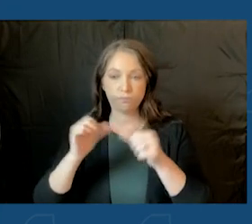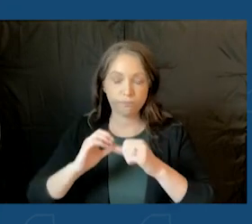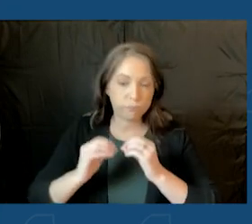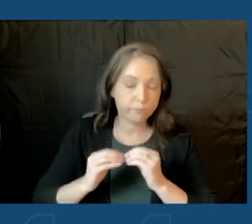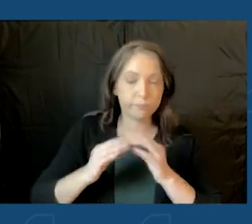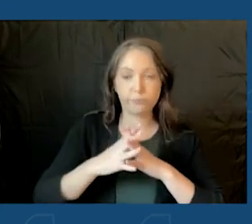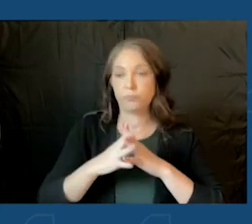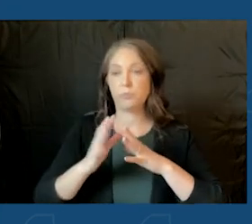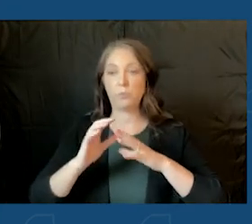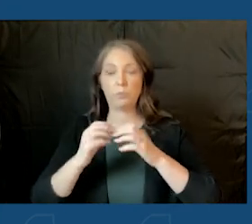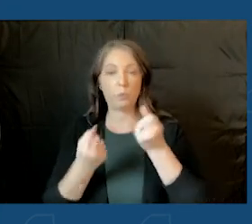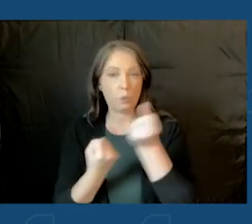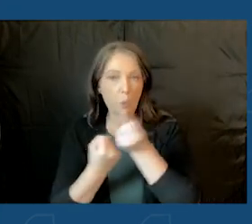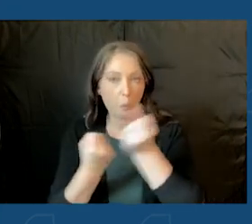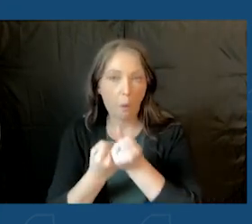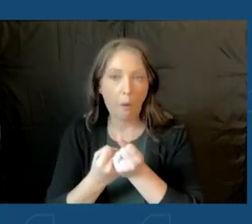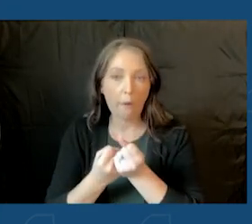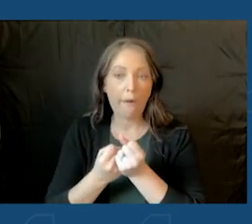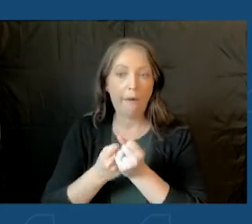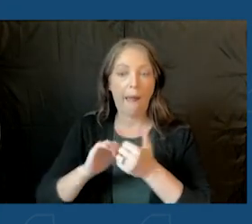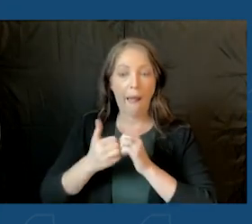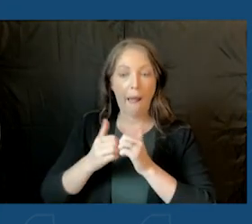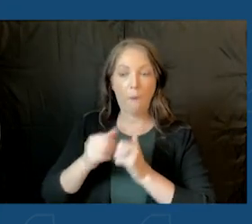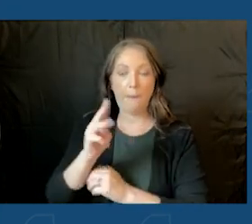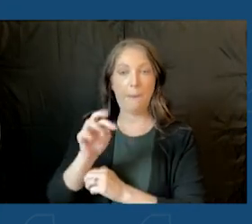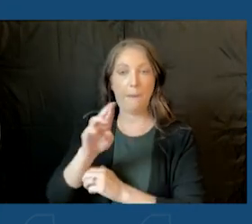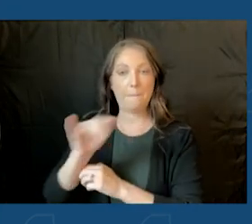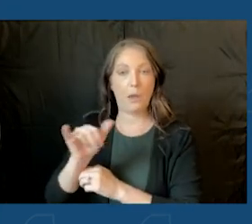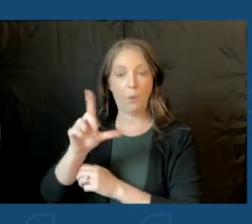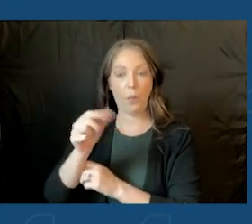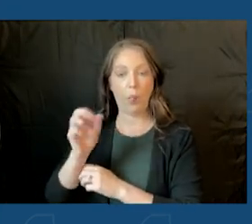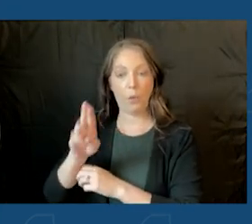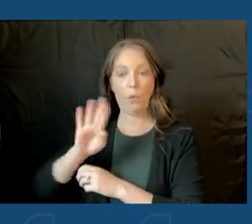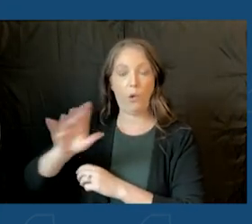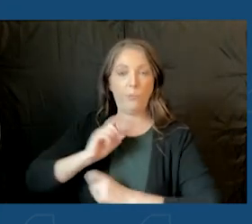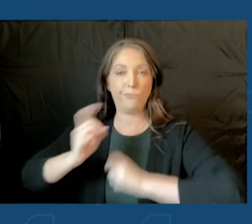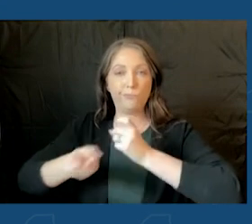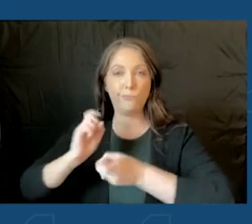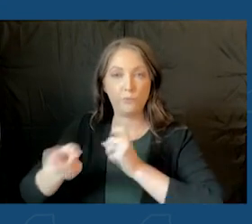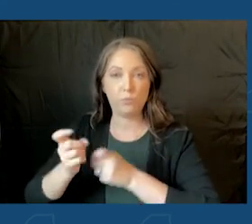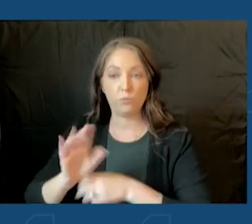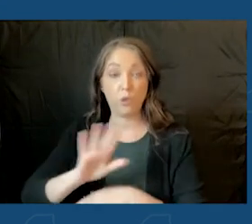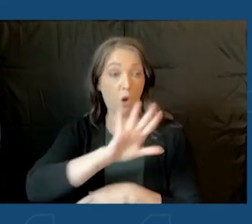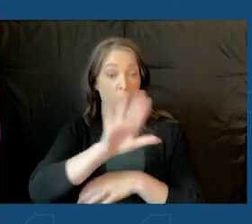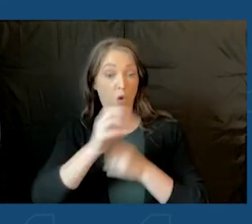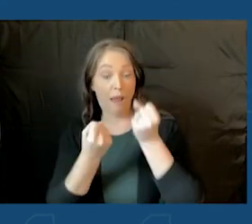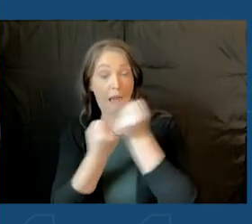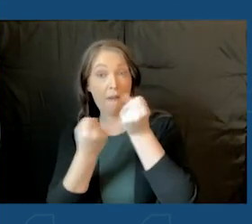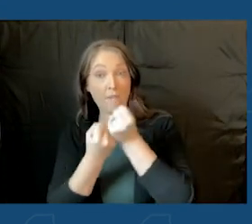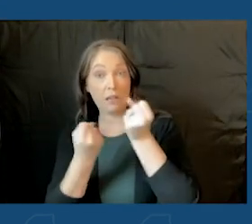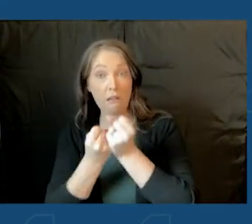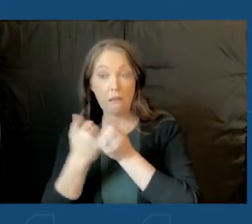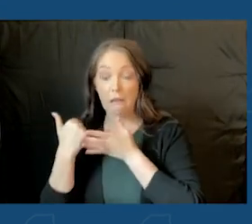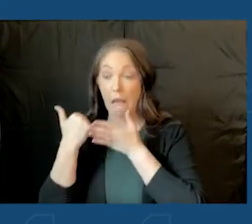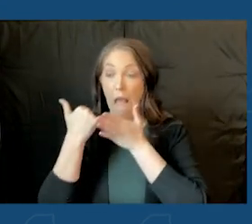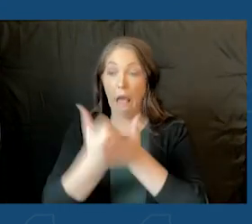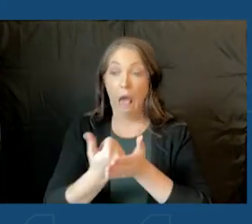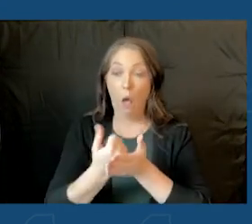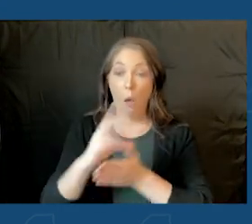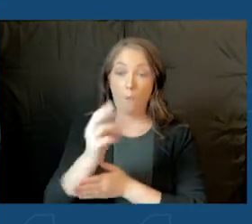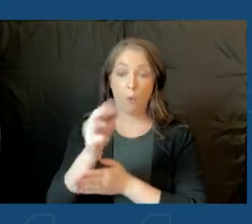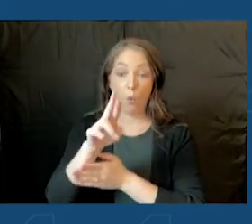Marylou Whitney's generosity. Marylou's advocacy helped our world-renowned racecourse stay